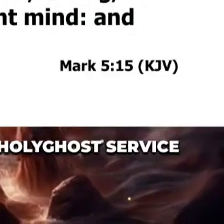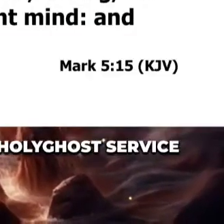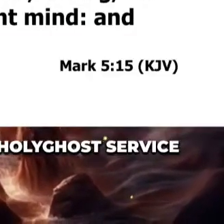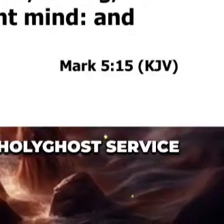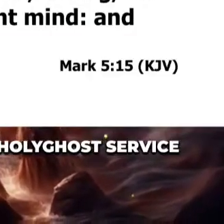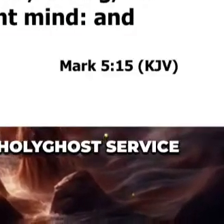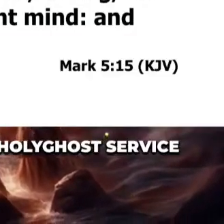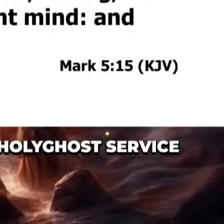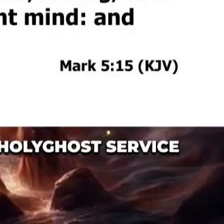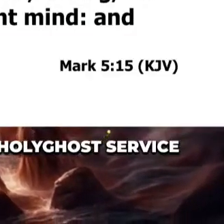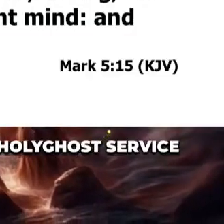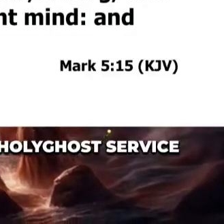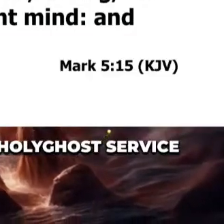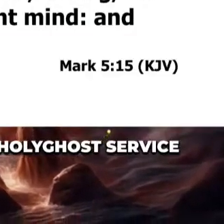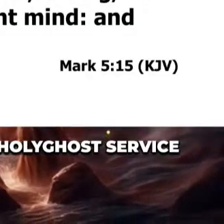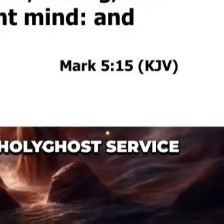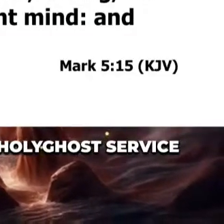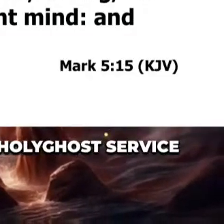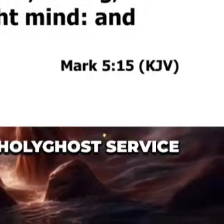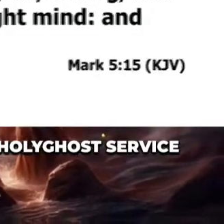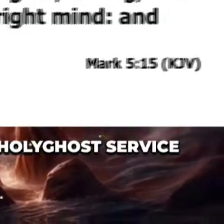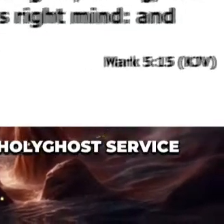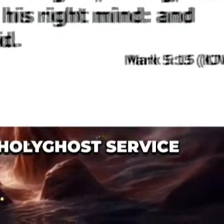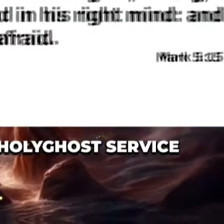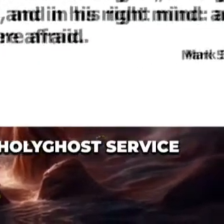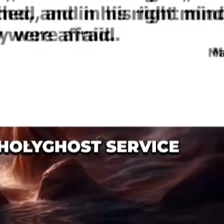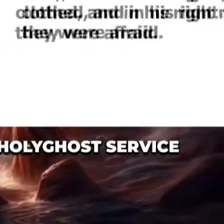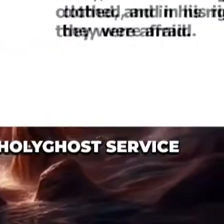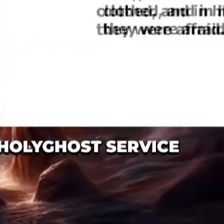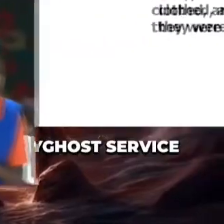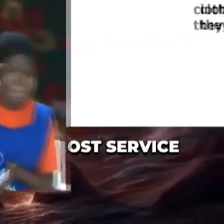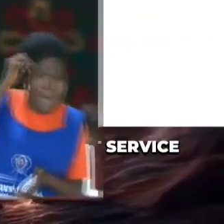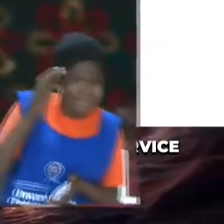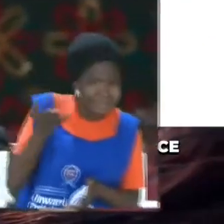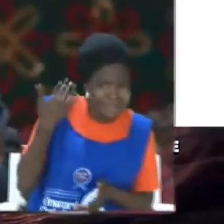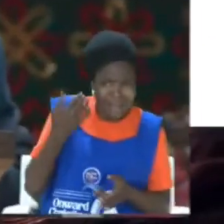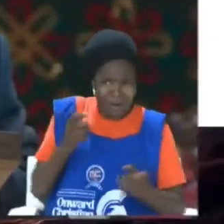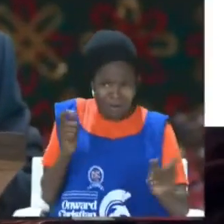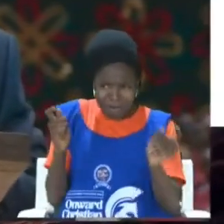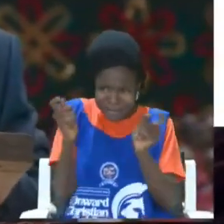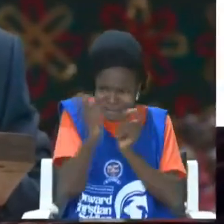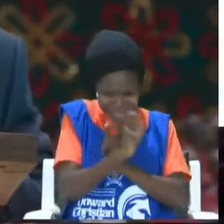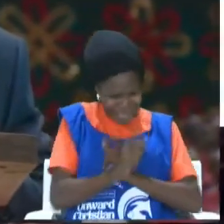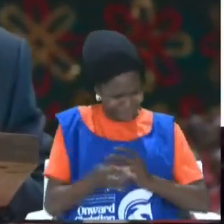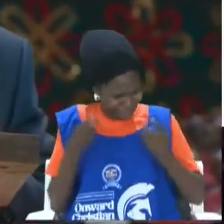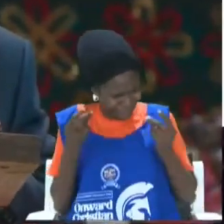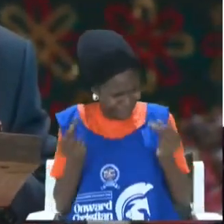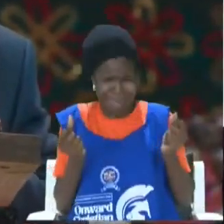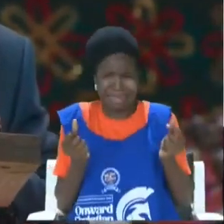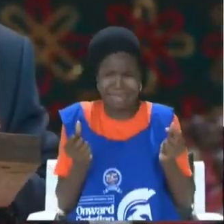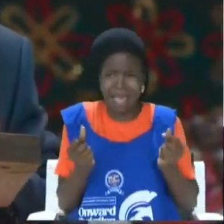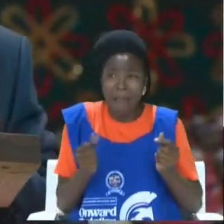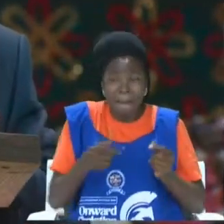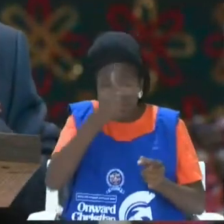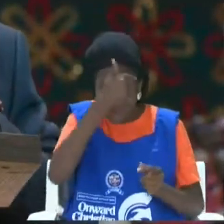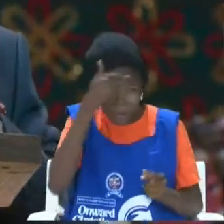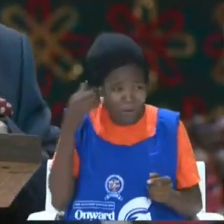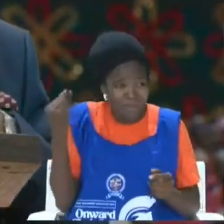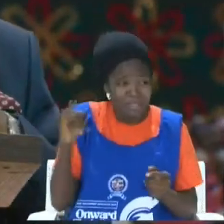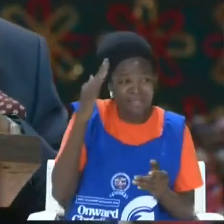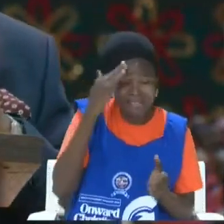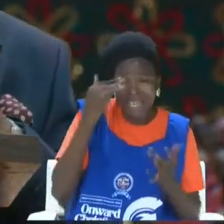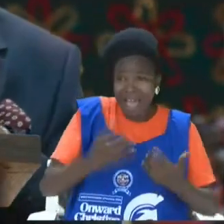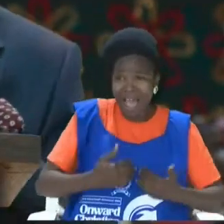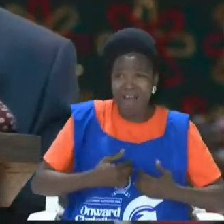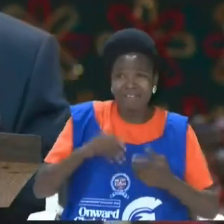could not fathom how that man was so drastically changed. It was because he had